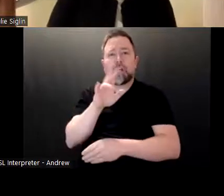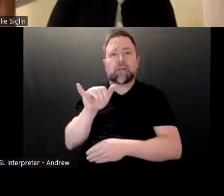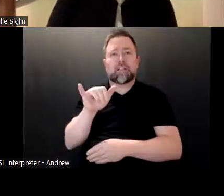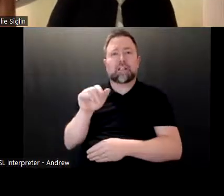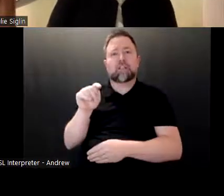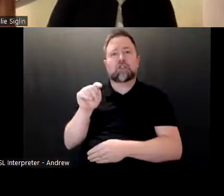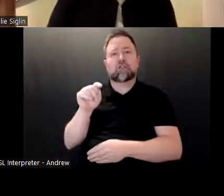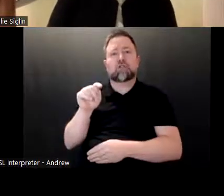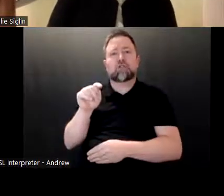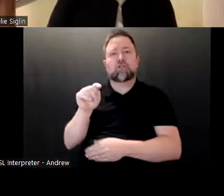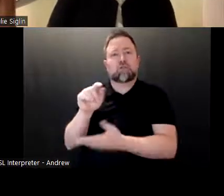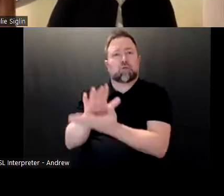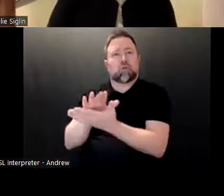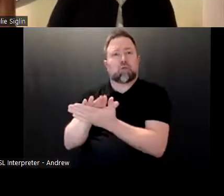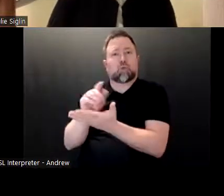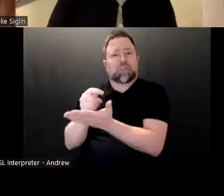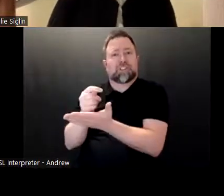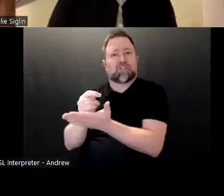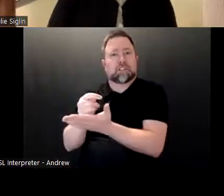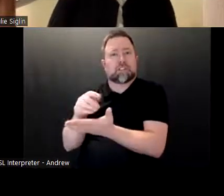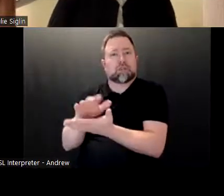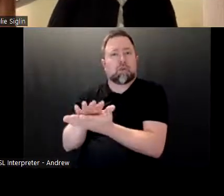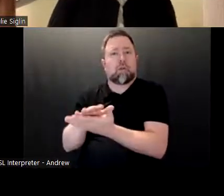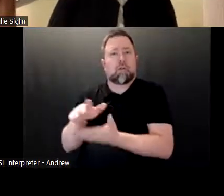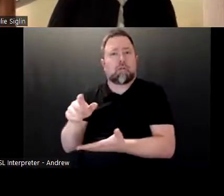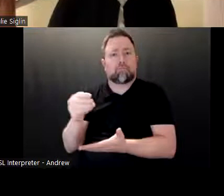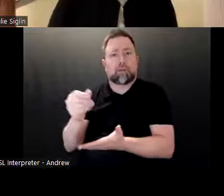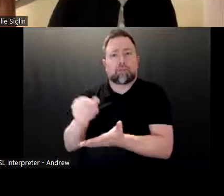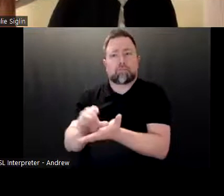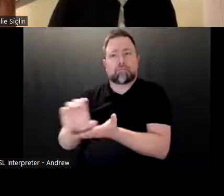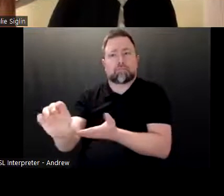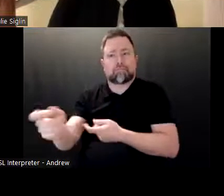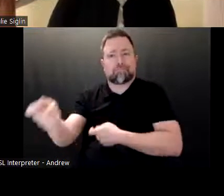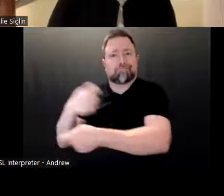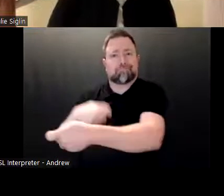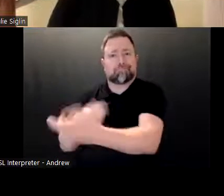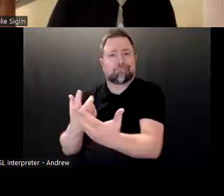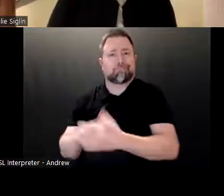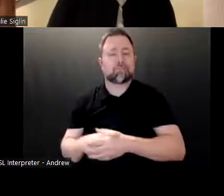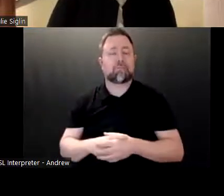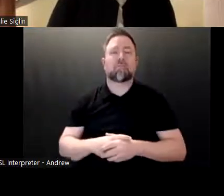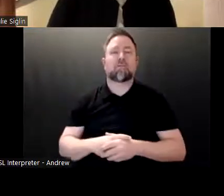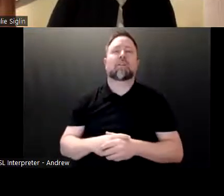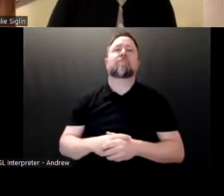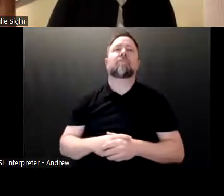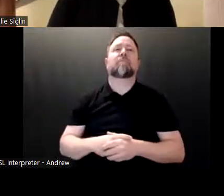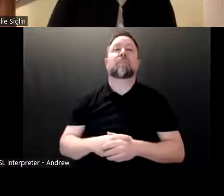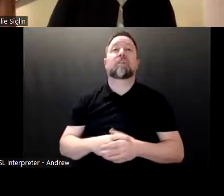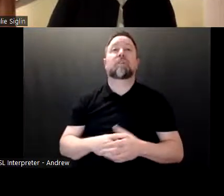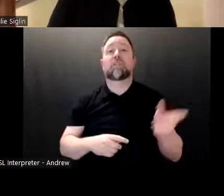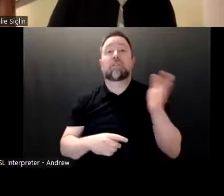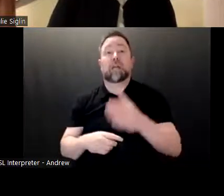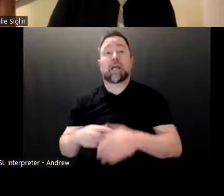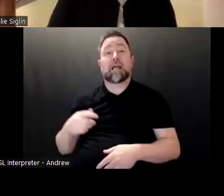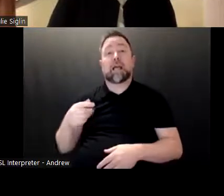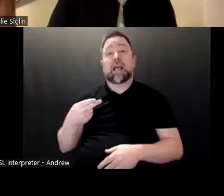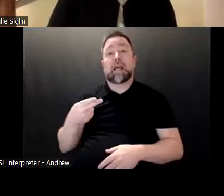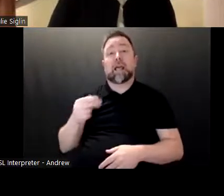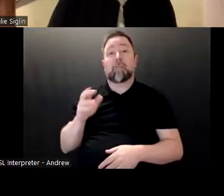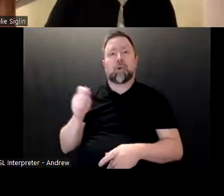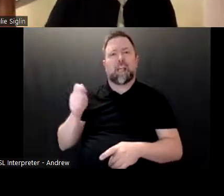for easy replicability. The chair with the dark colored woven seat and backrest is his Hessian